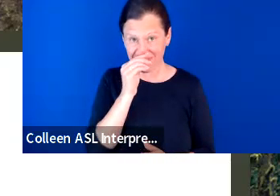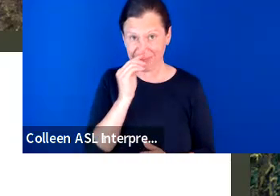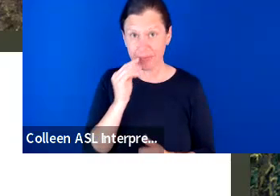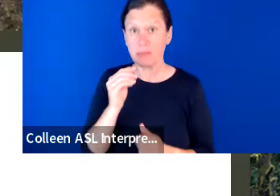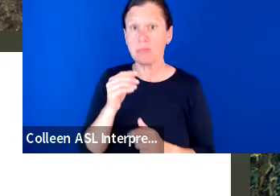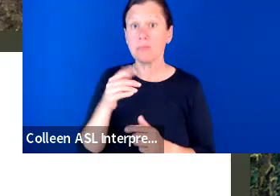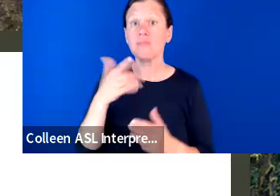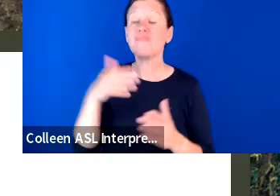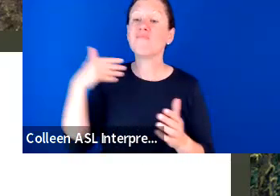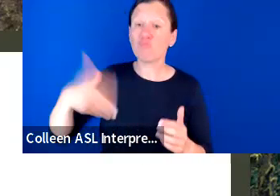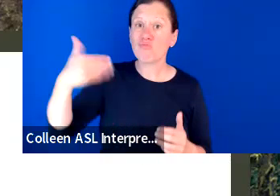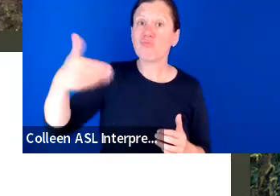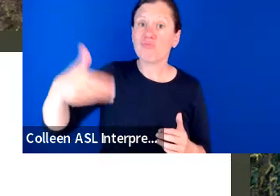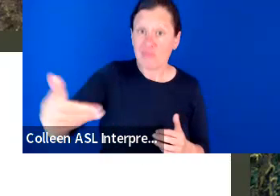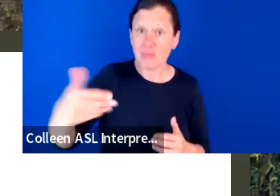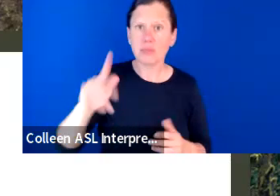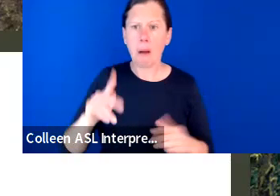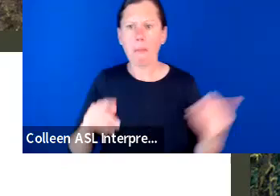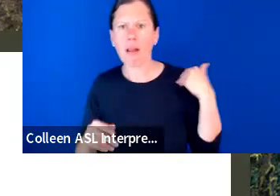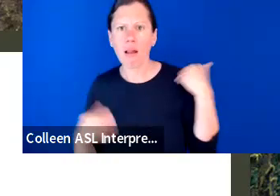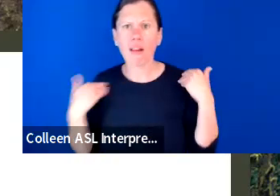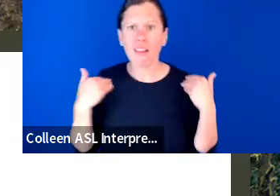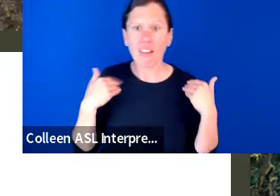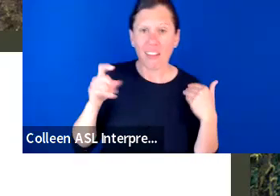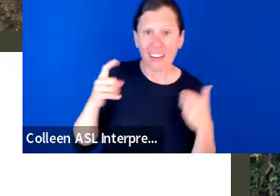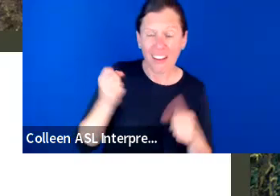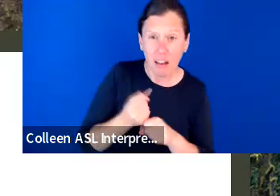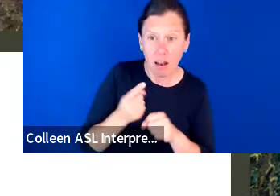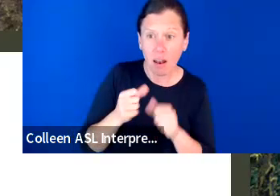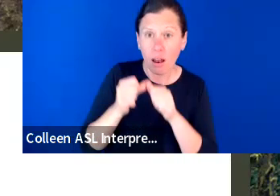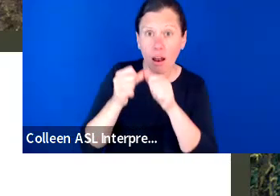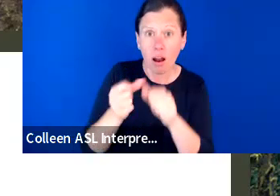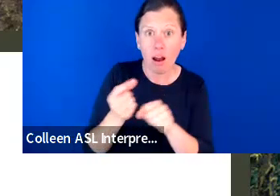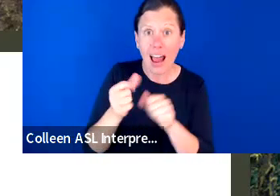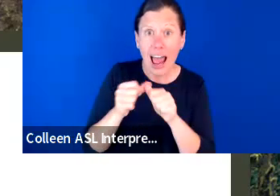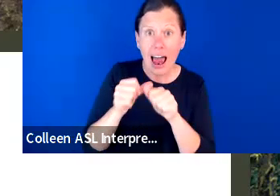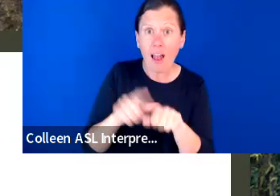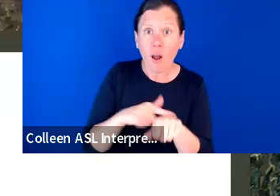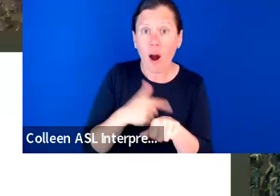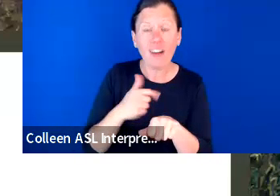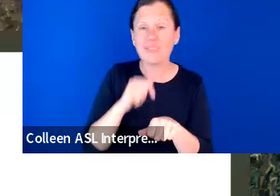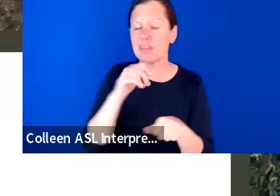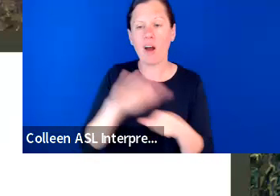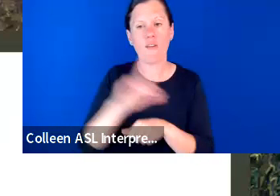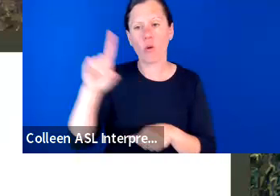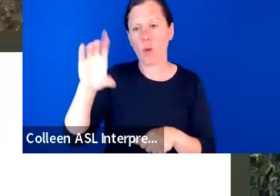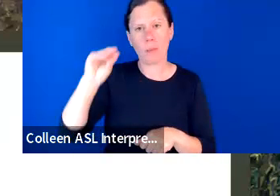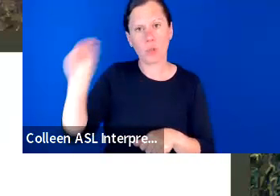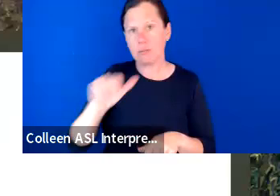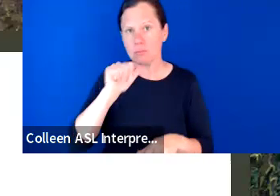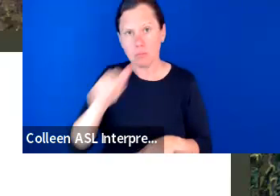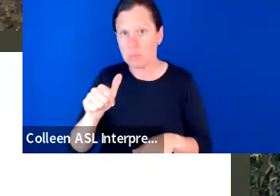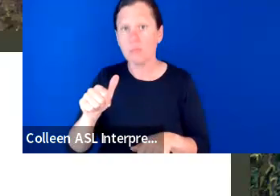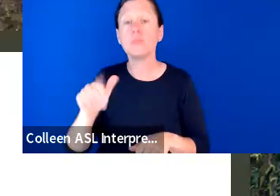will go, and it won't cover 100% of care for everyone, but it would cover the amount of in-home care an average Medicaid